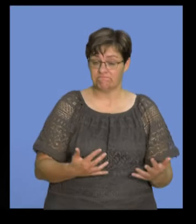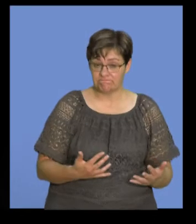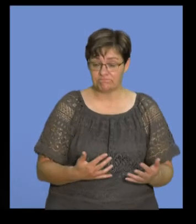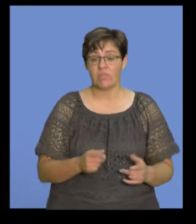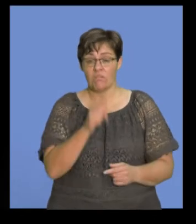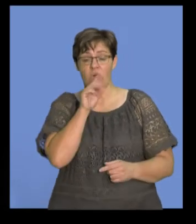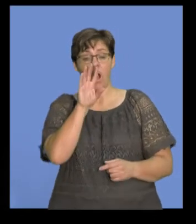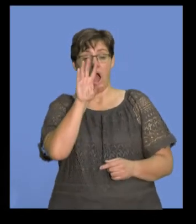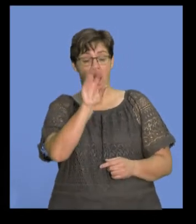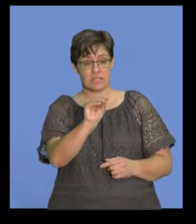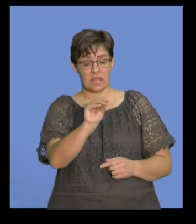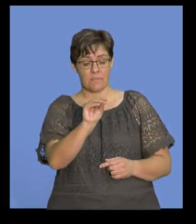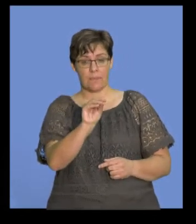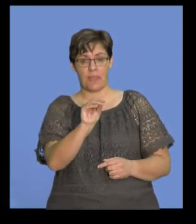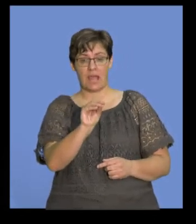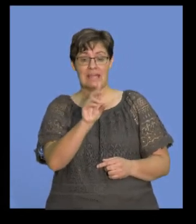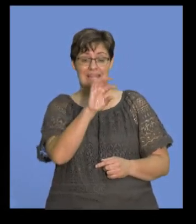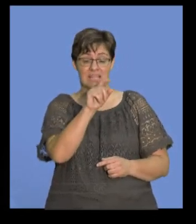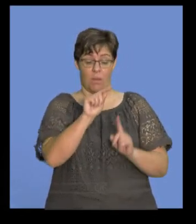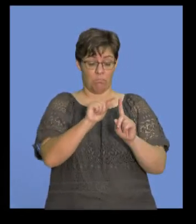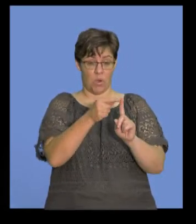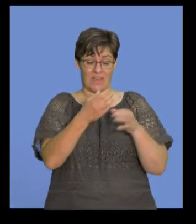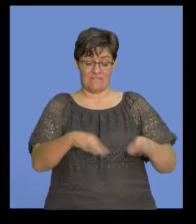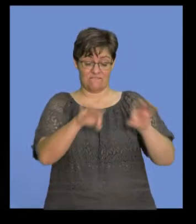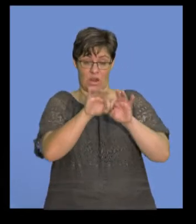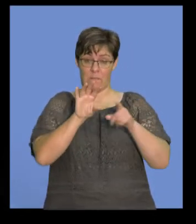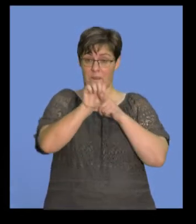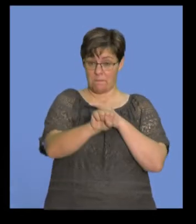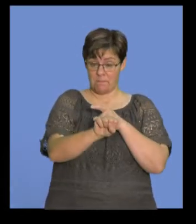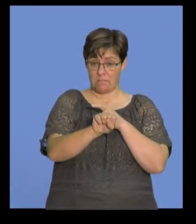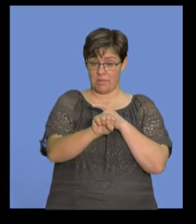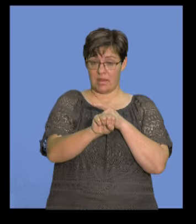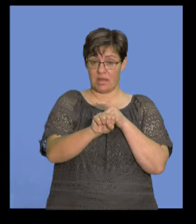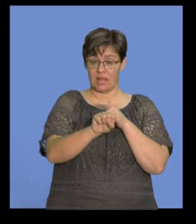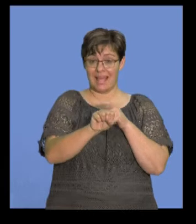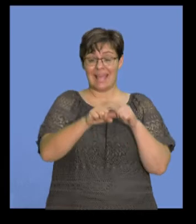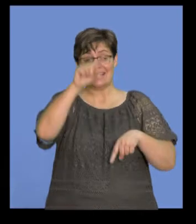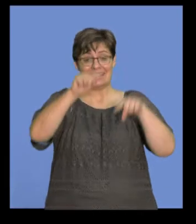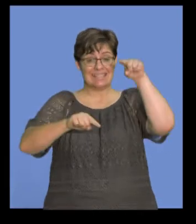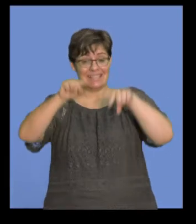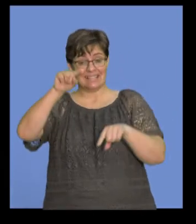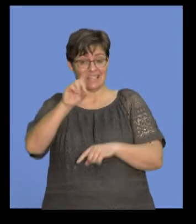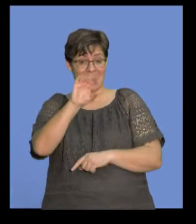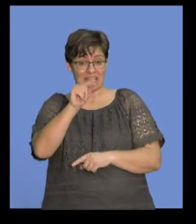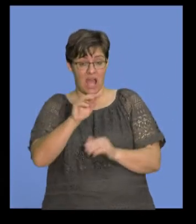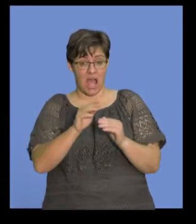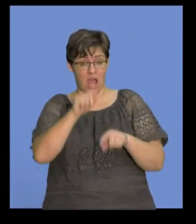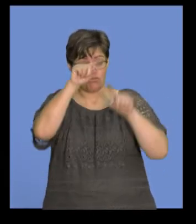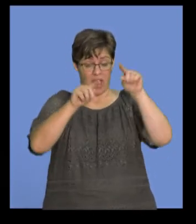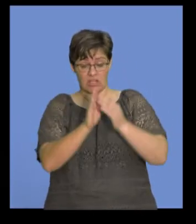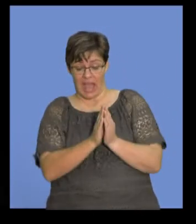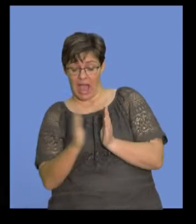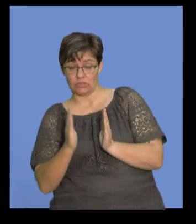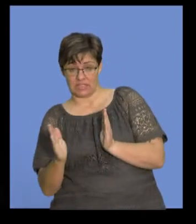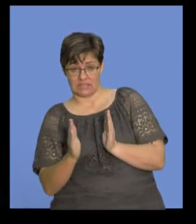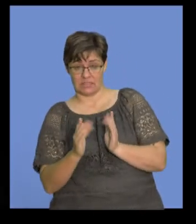Guys, if you are asked to find a value for the data point outside the range of the data, then you